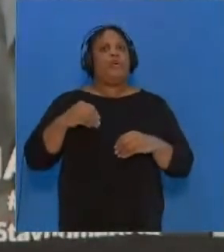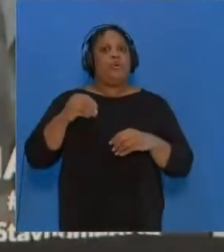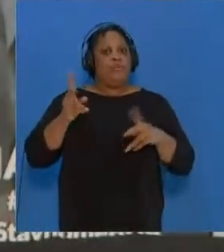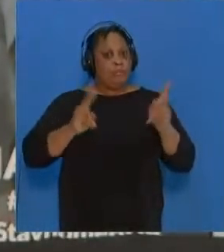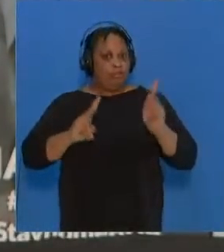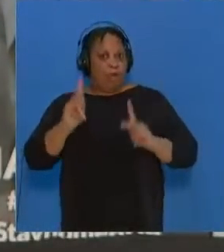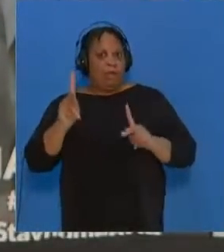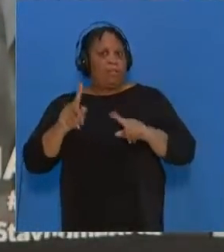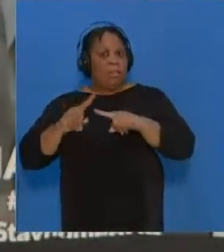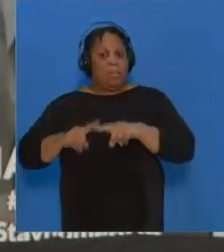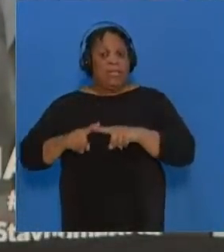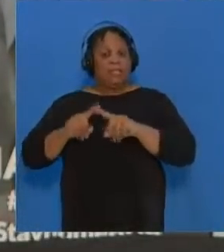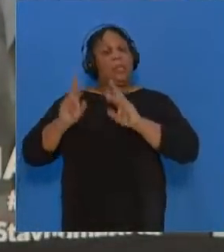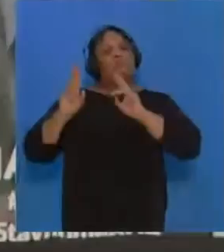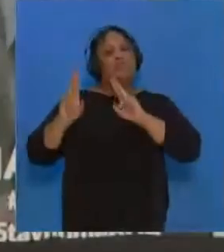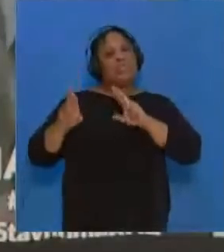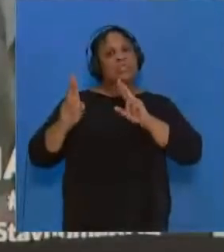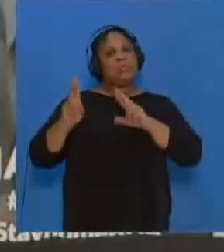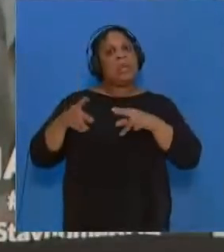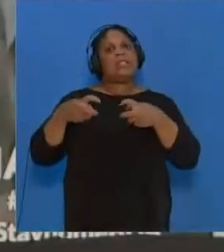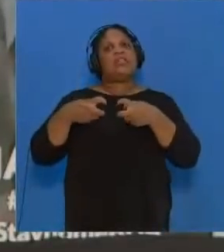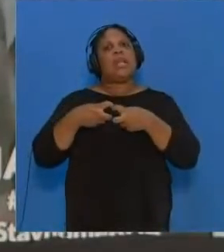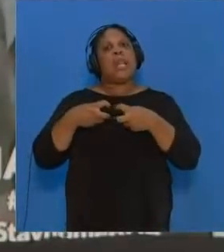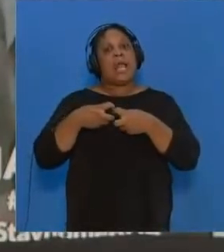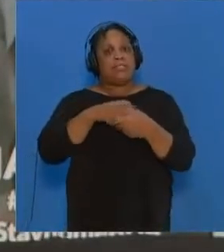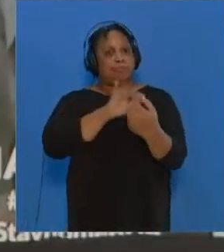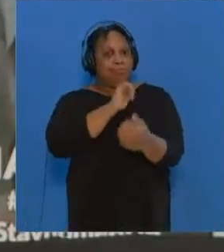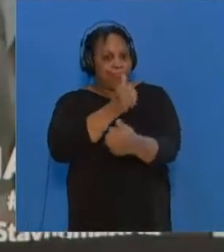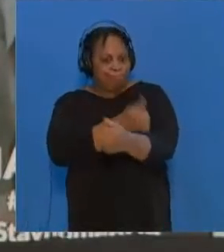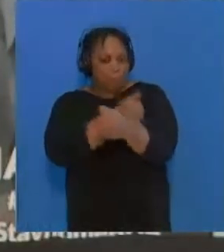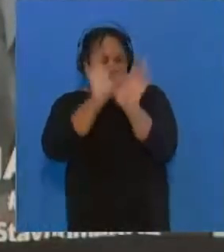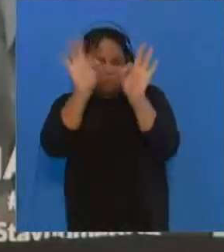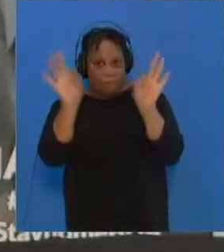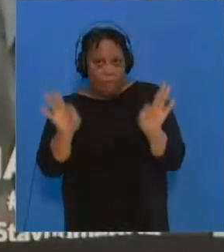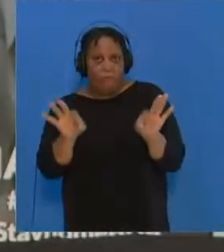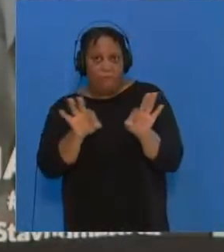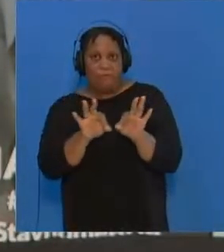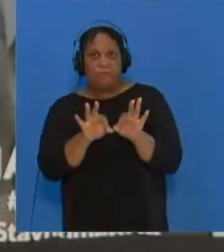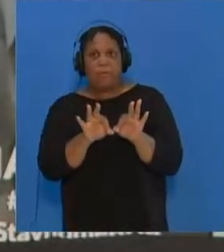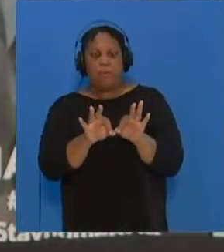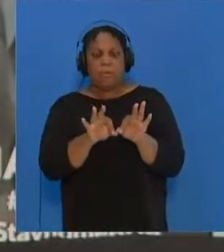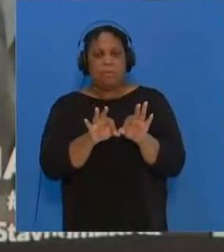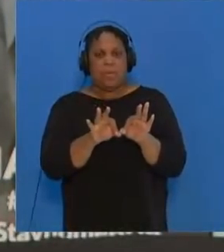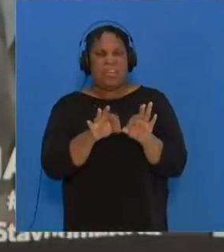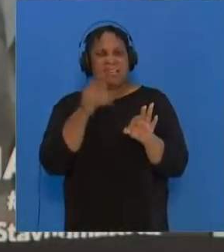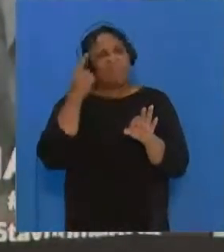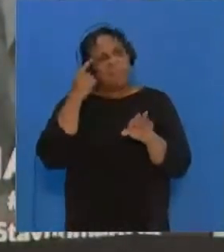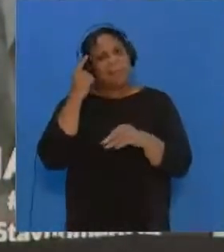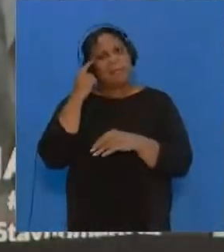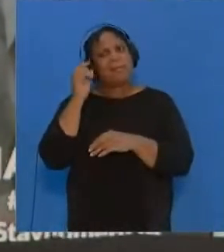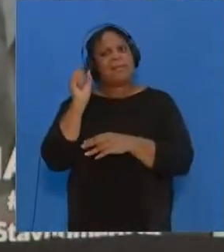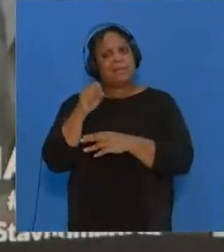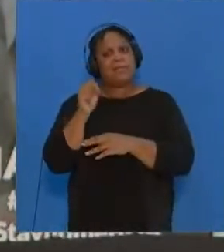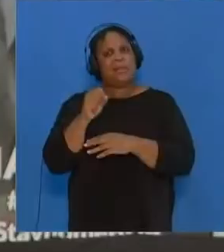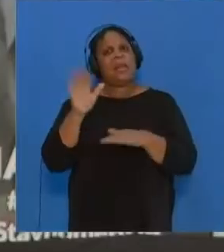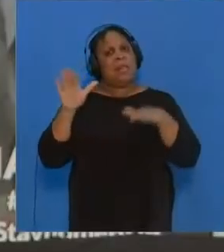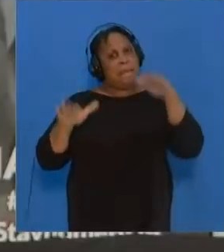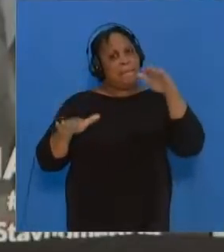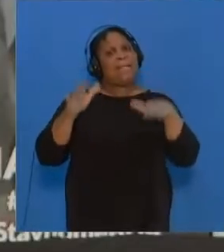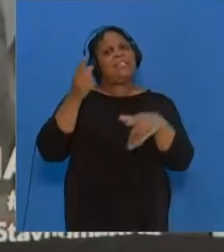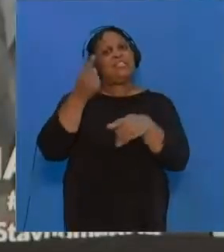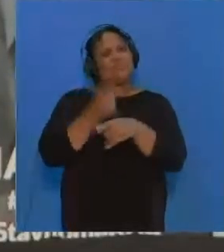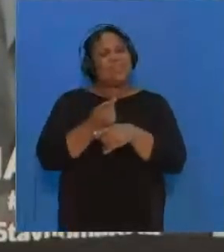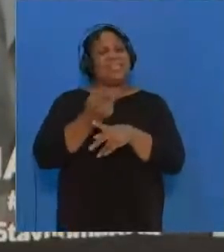the response of which they give to the electronic travel authorization form. And I think that we're going to get that balance right. It's